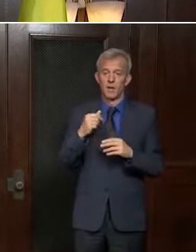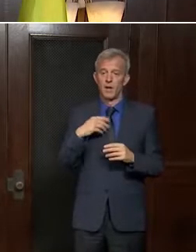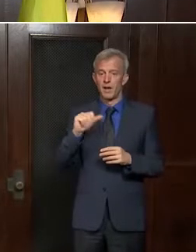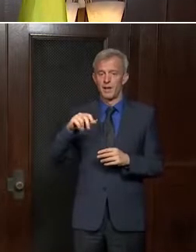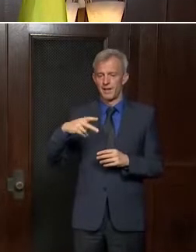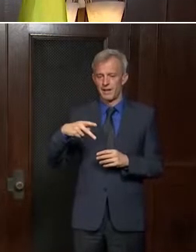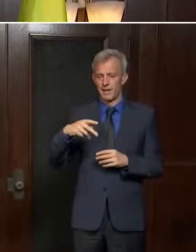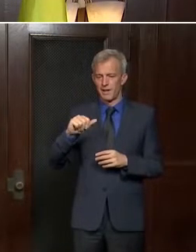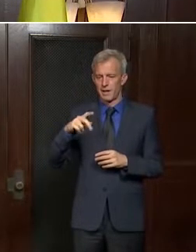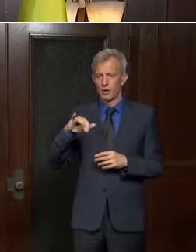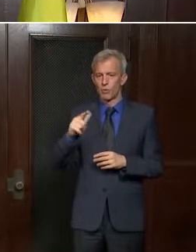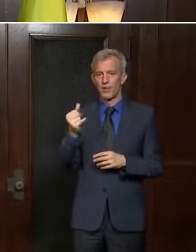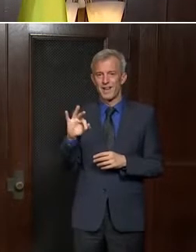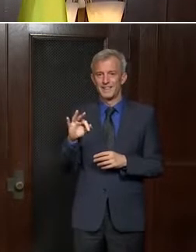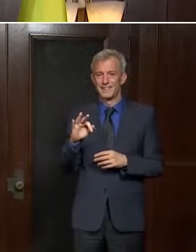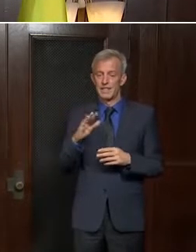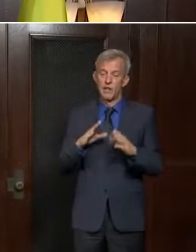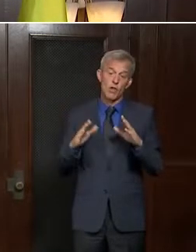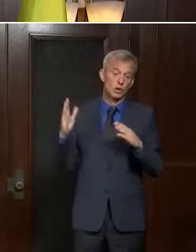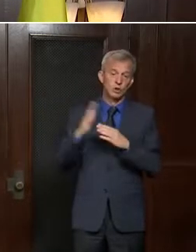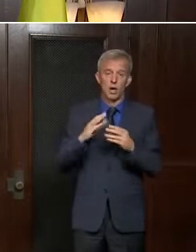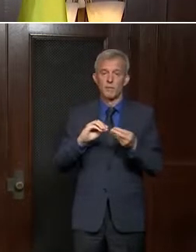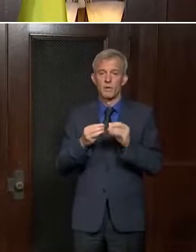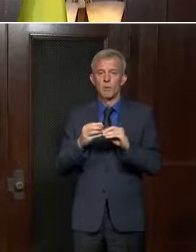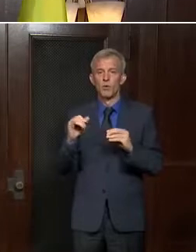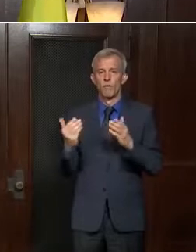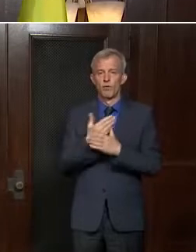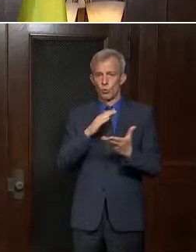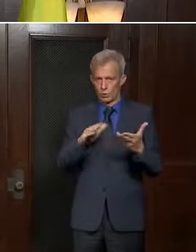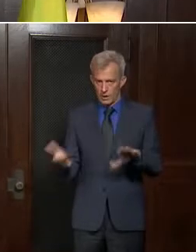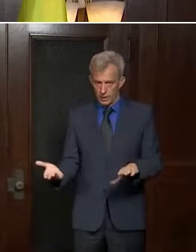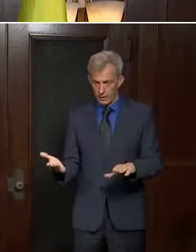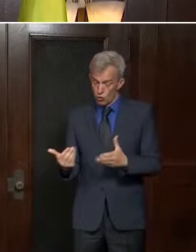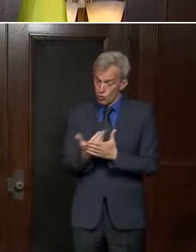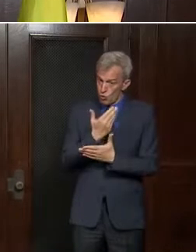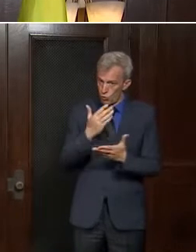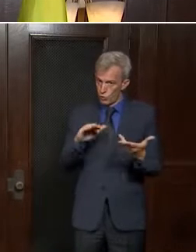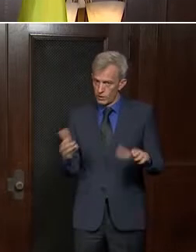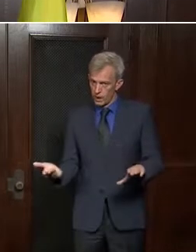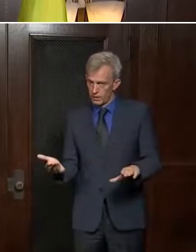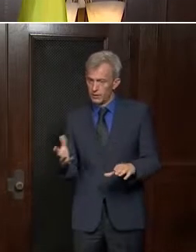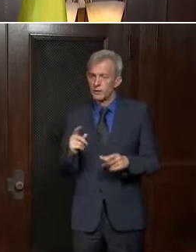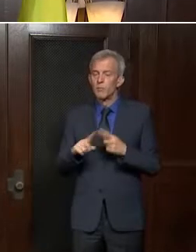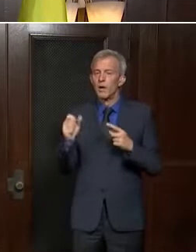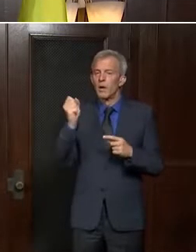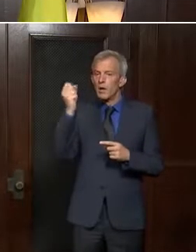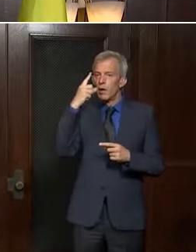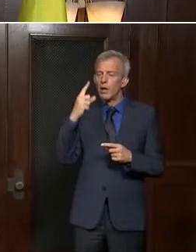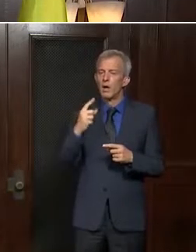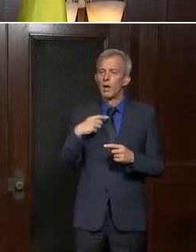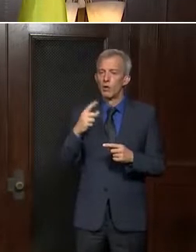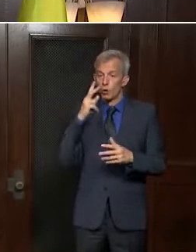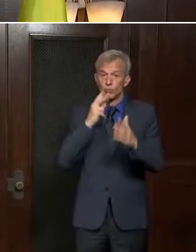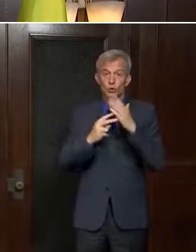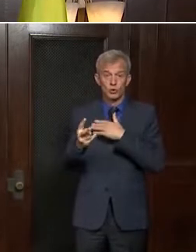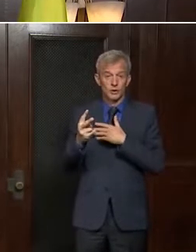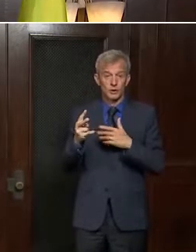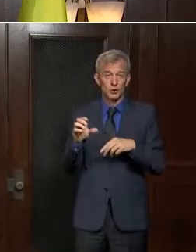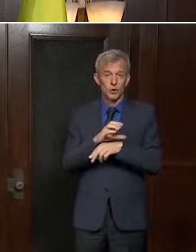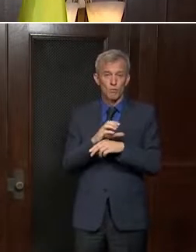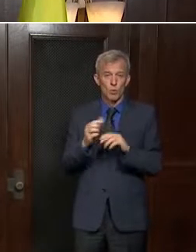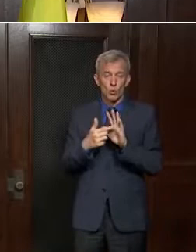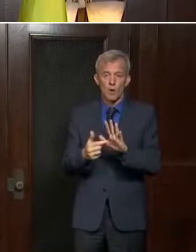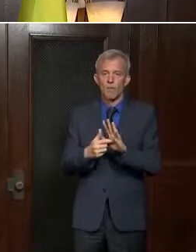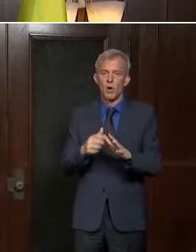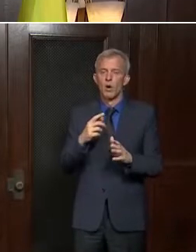this Sunday. But these projections, and as I mentioned, there are many out there, only work on the assumption that we keep up our work of